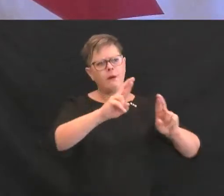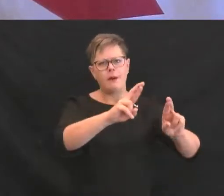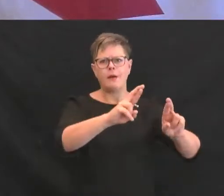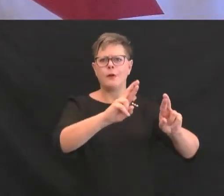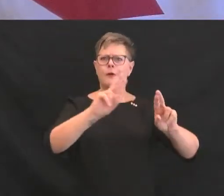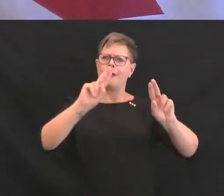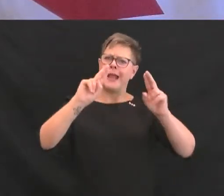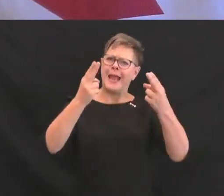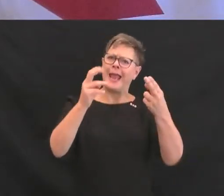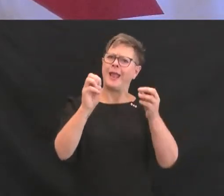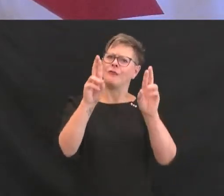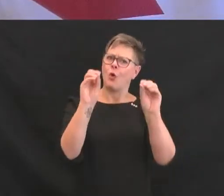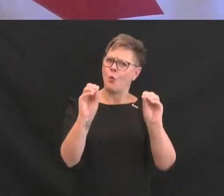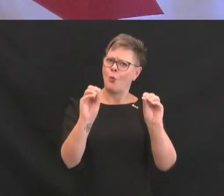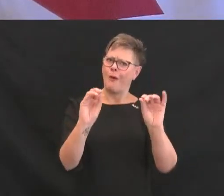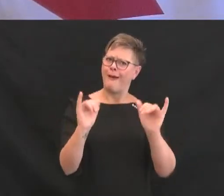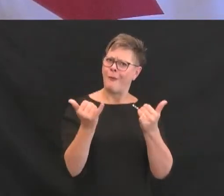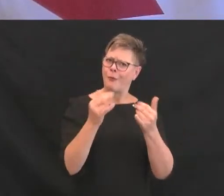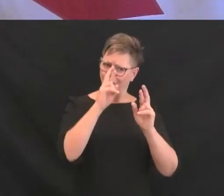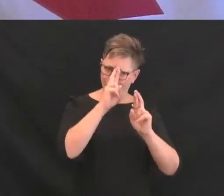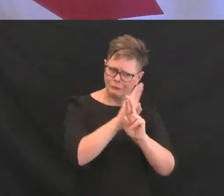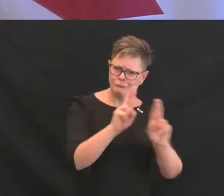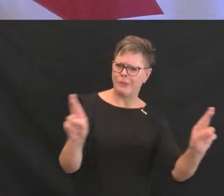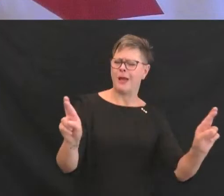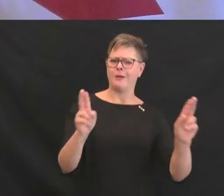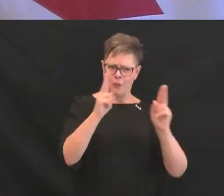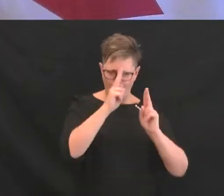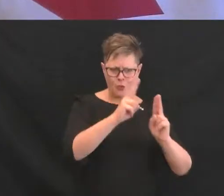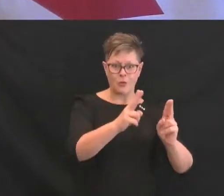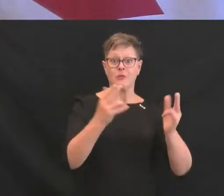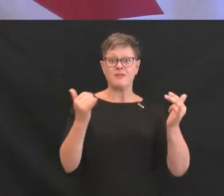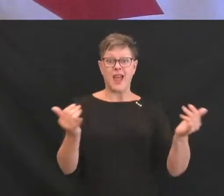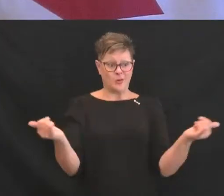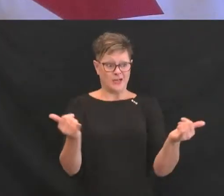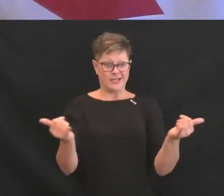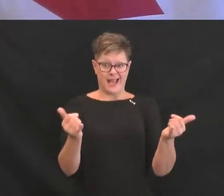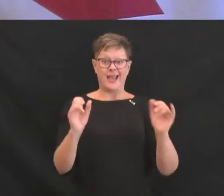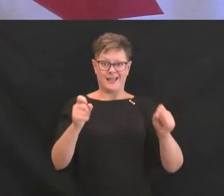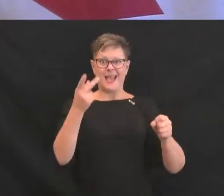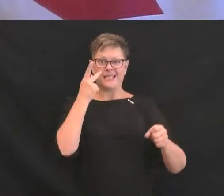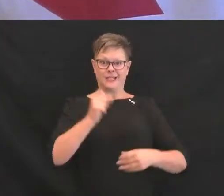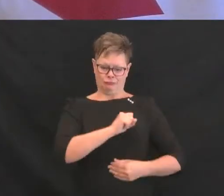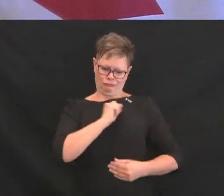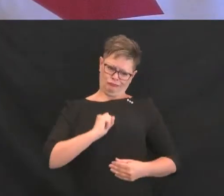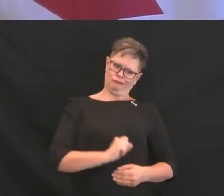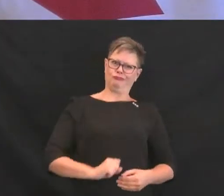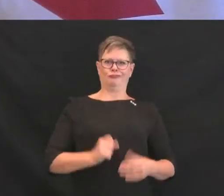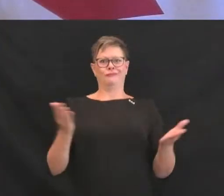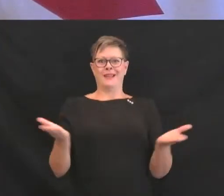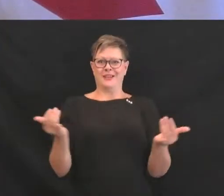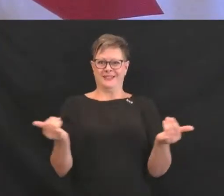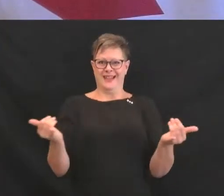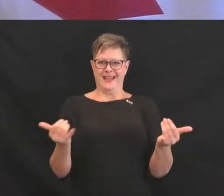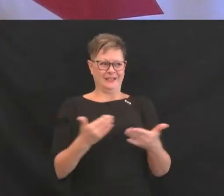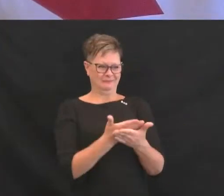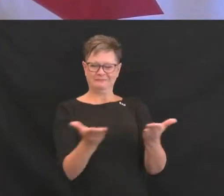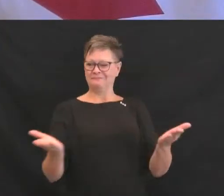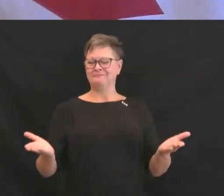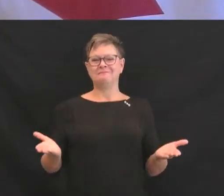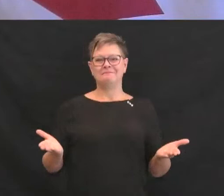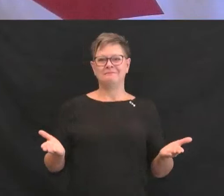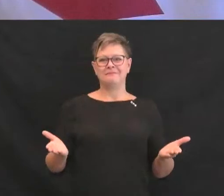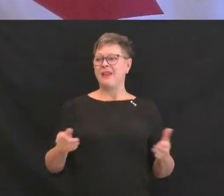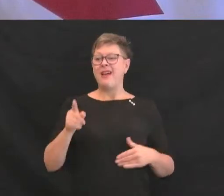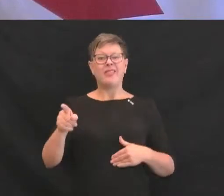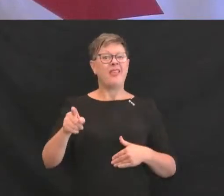heroes. And we are amongst heroes in this audience today. They didn't do so because